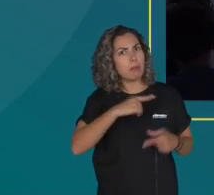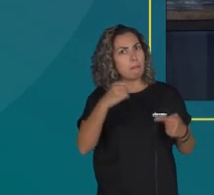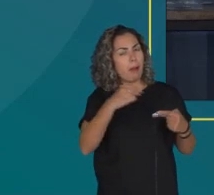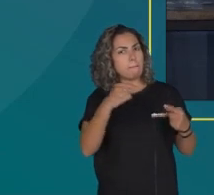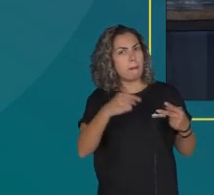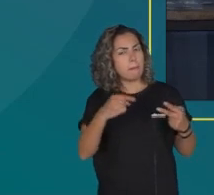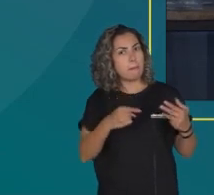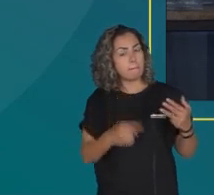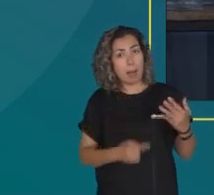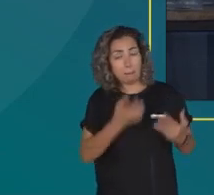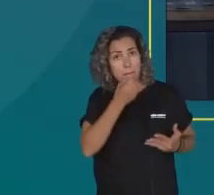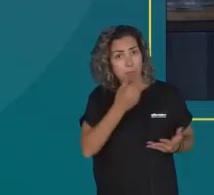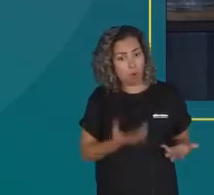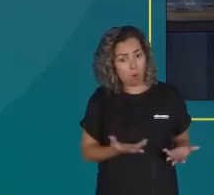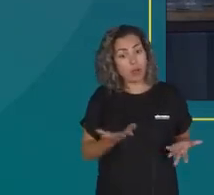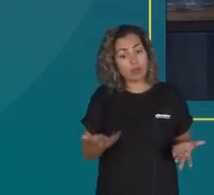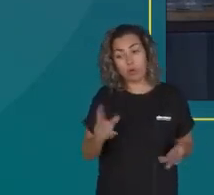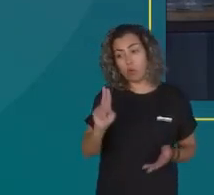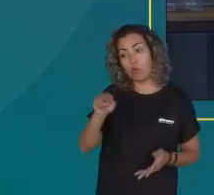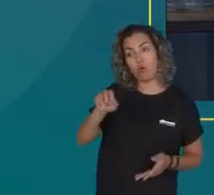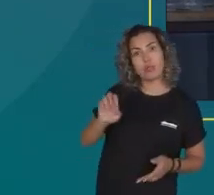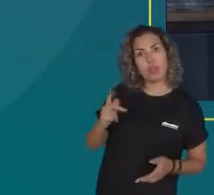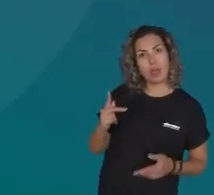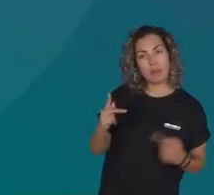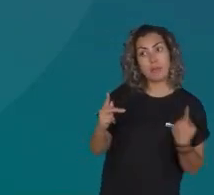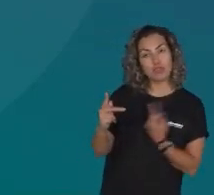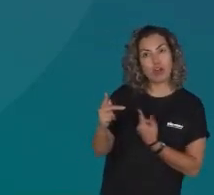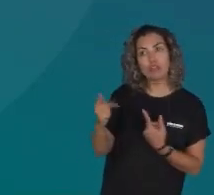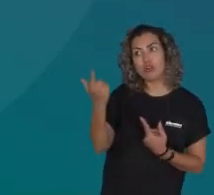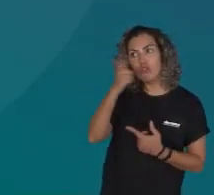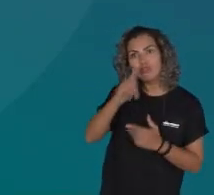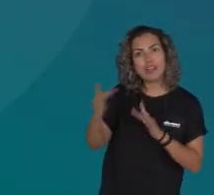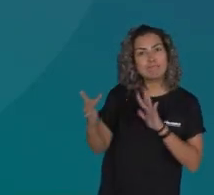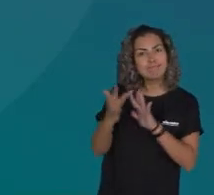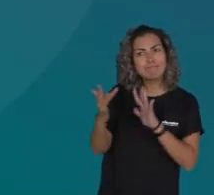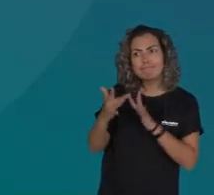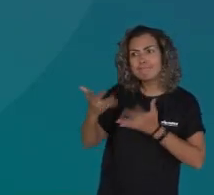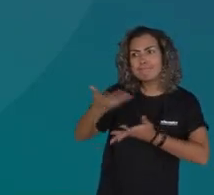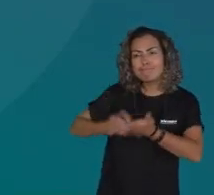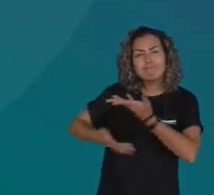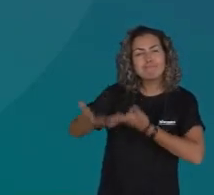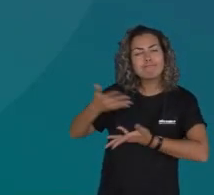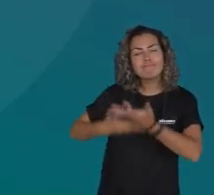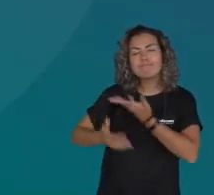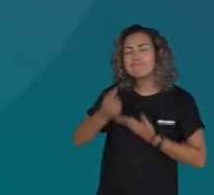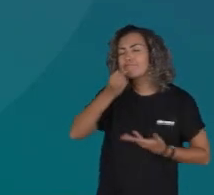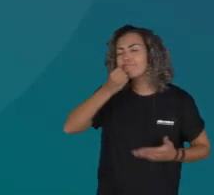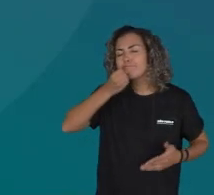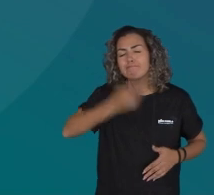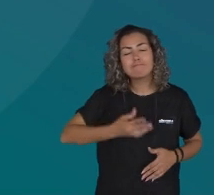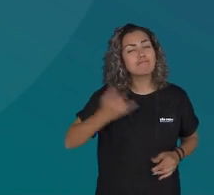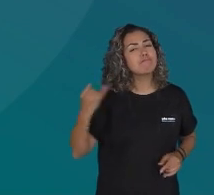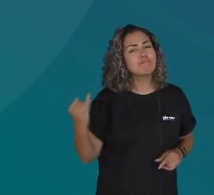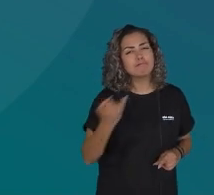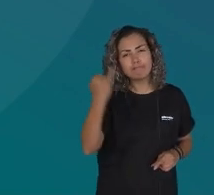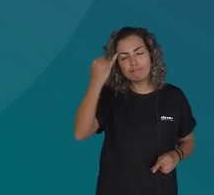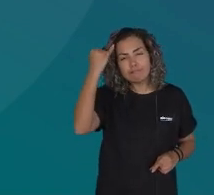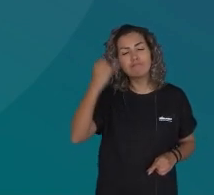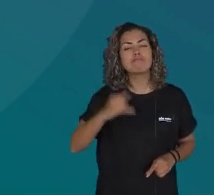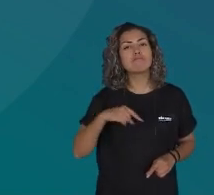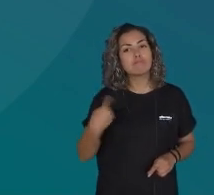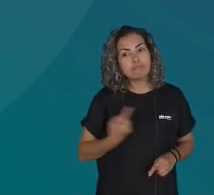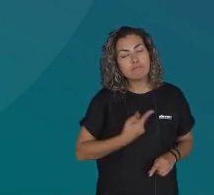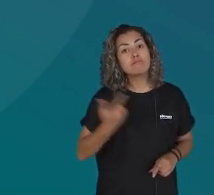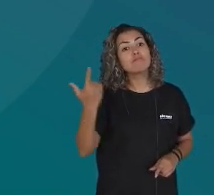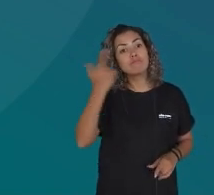with UNEP is rich, it's getting richer, and it's important that we work in this multi-level governance approach with the